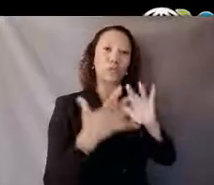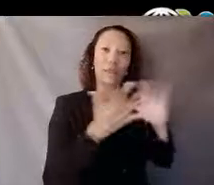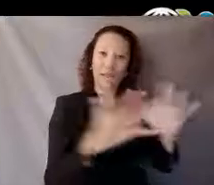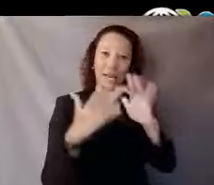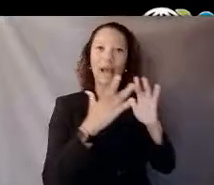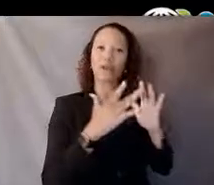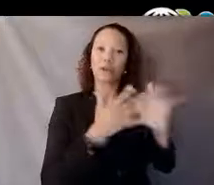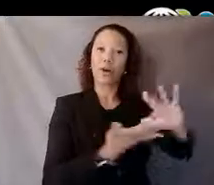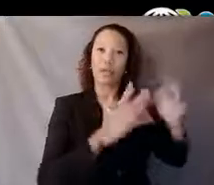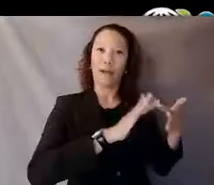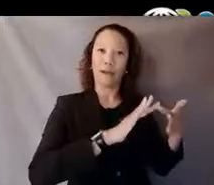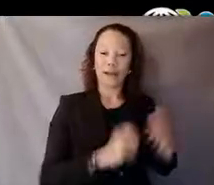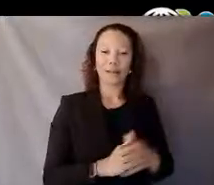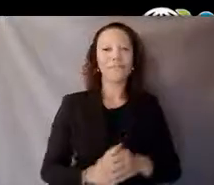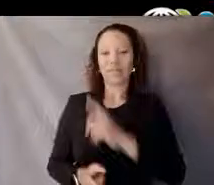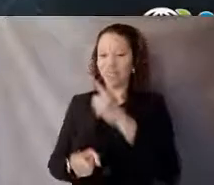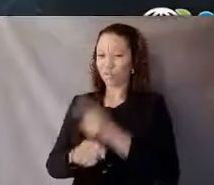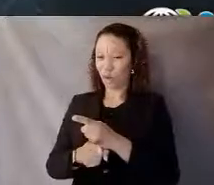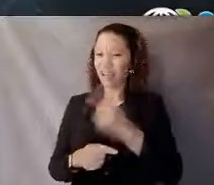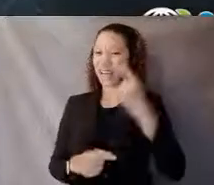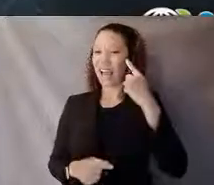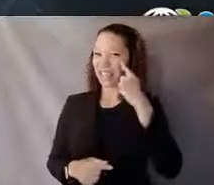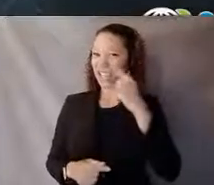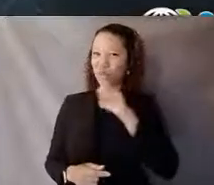right, yes. Of our